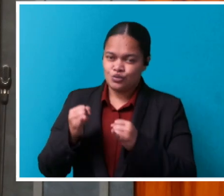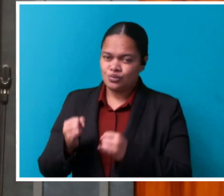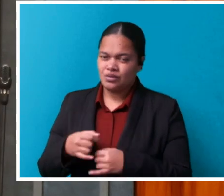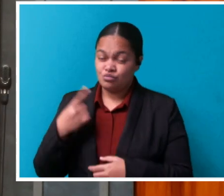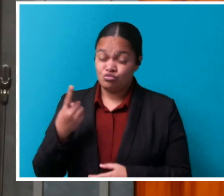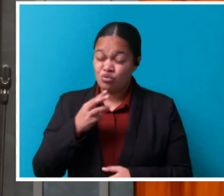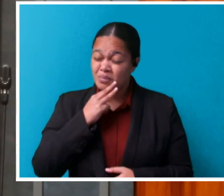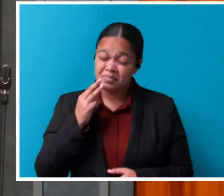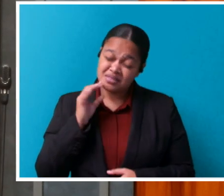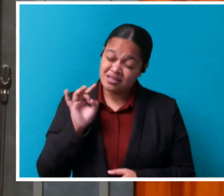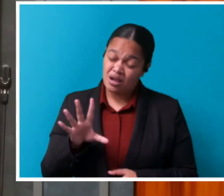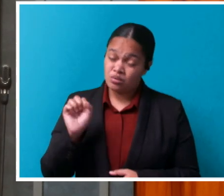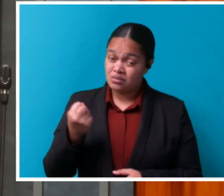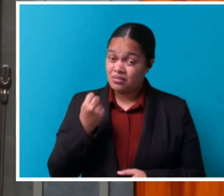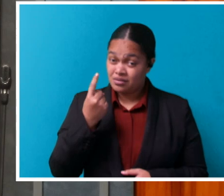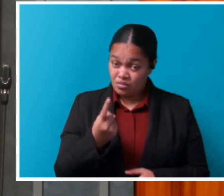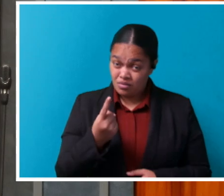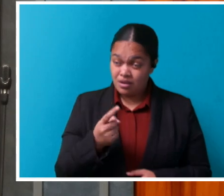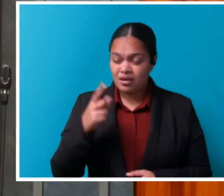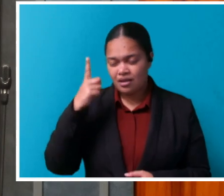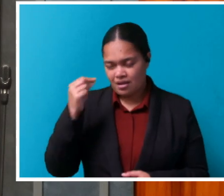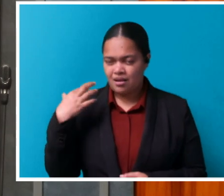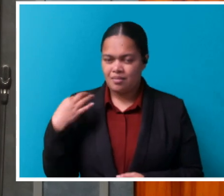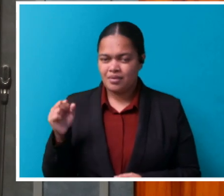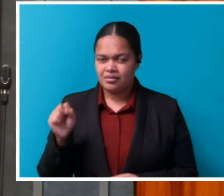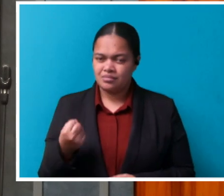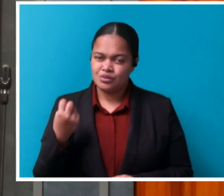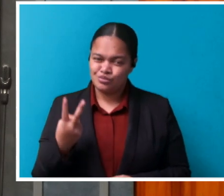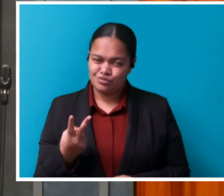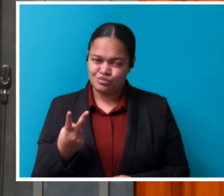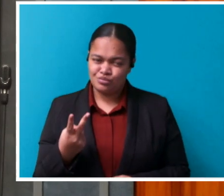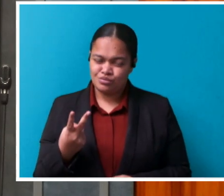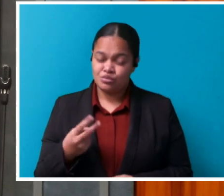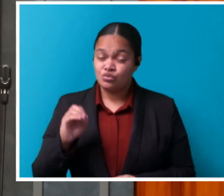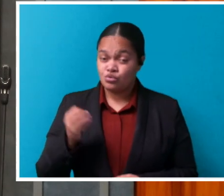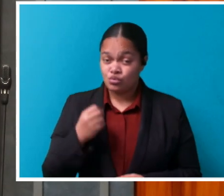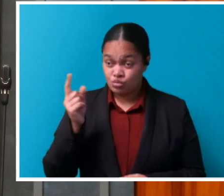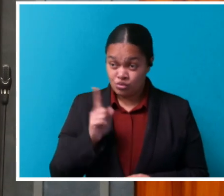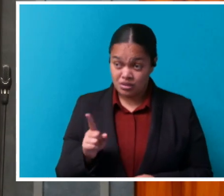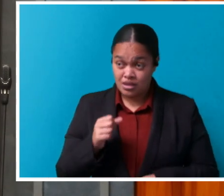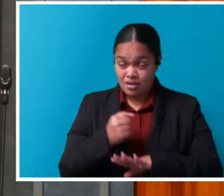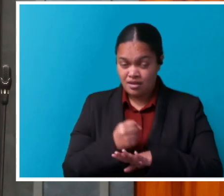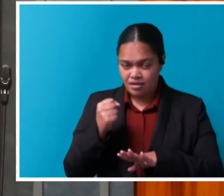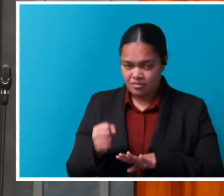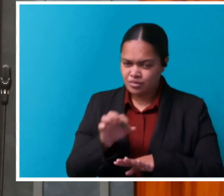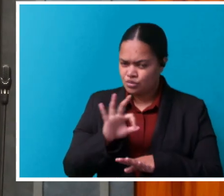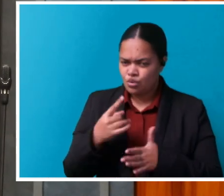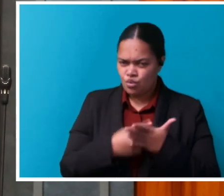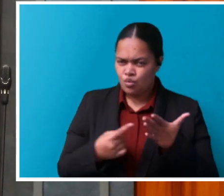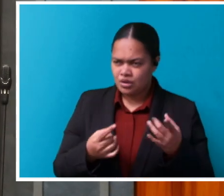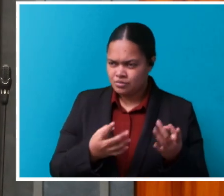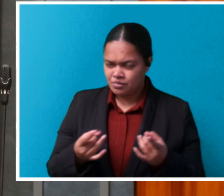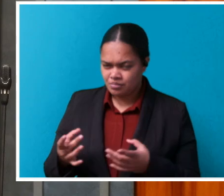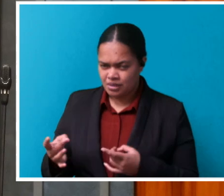out earlier in the year to apply. Madam Deputy Speaker, today the coalition government is not only preparing our students